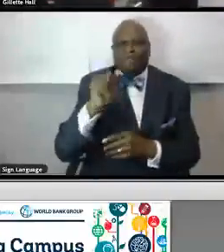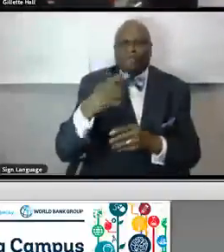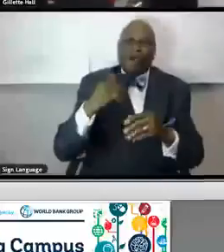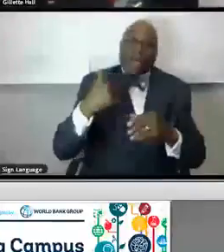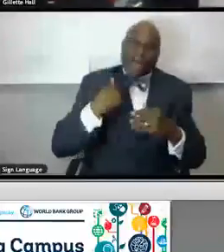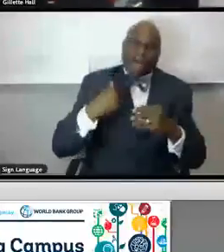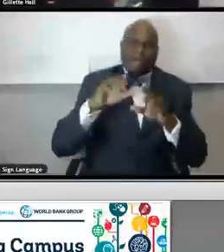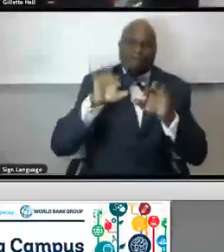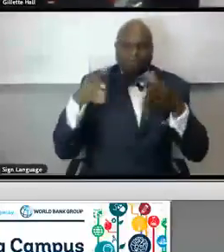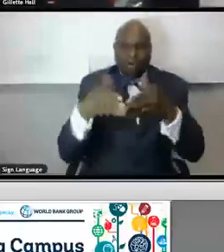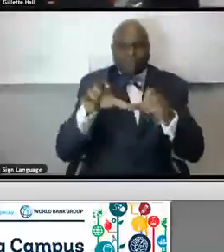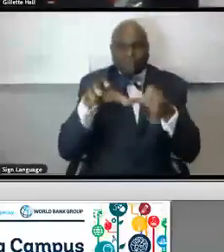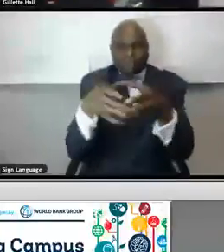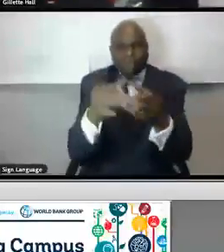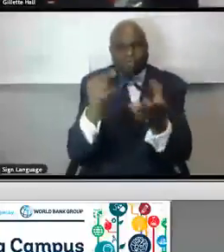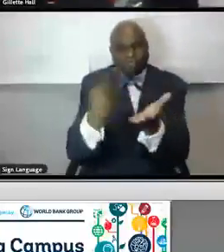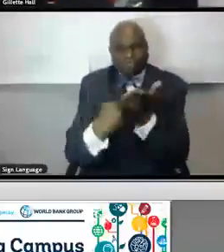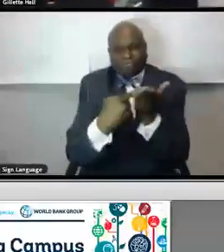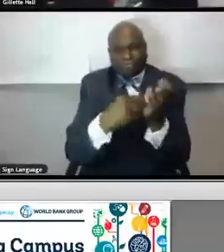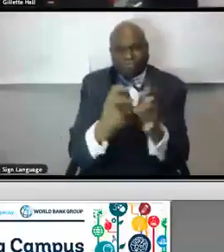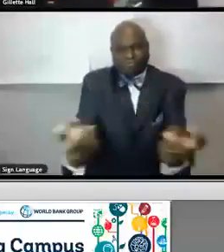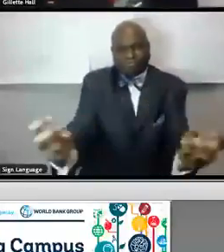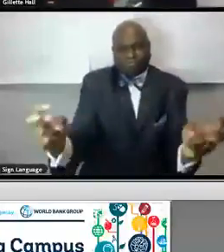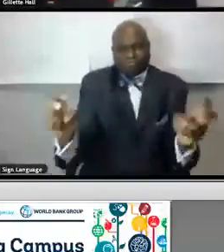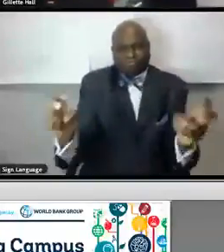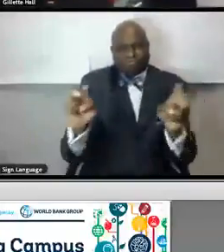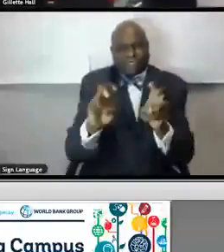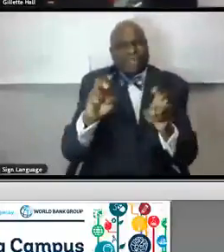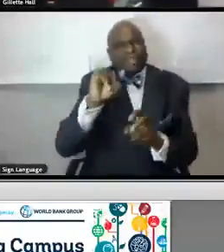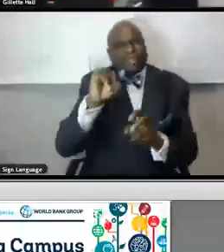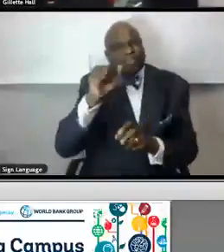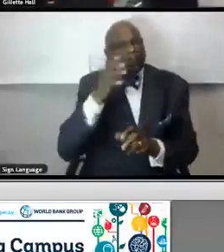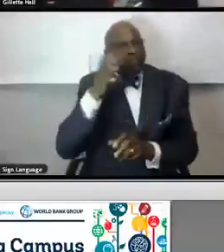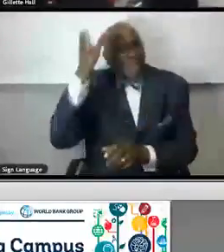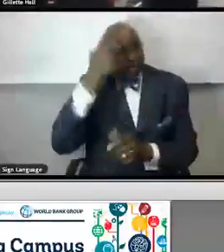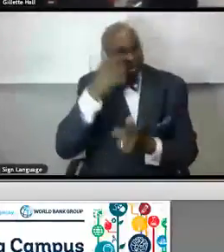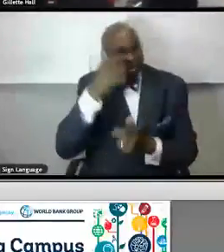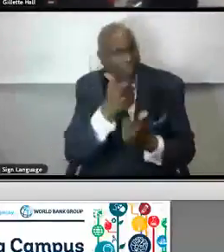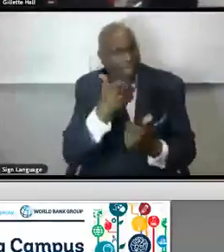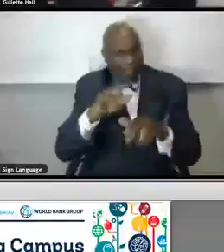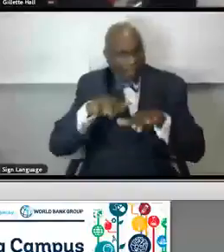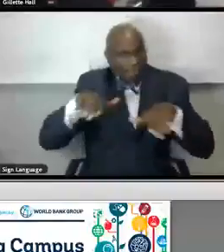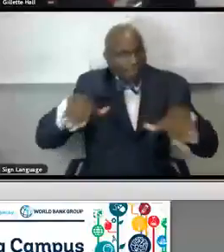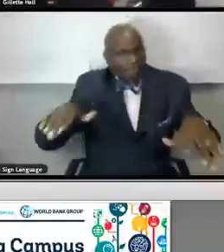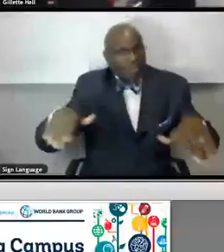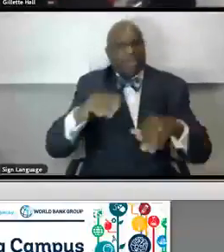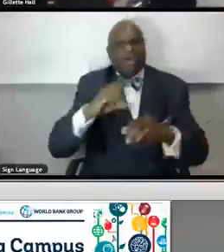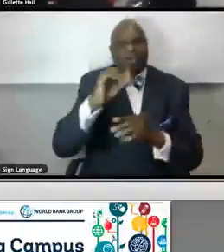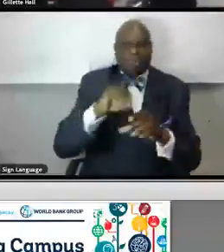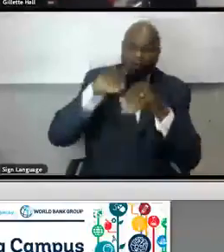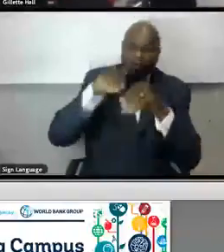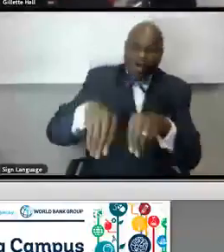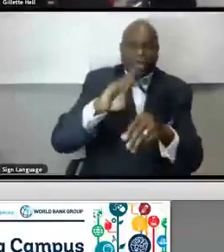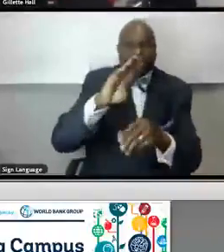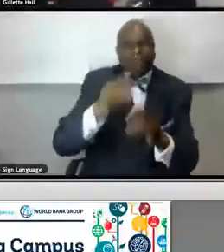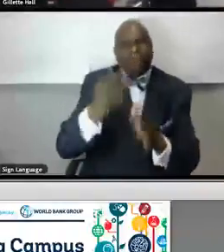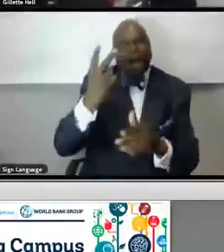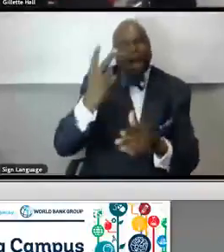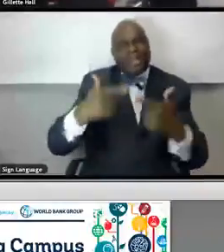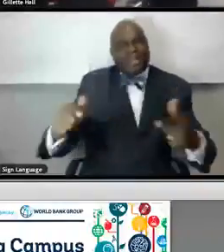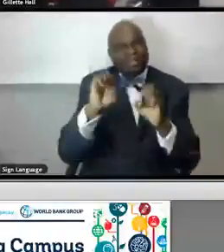groups, discussions on whether indigenous parents were interested in having their children enrolled in bilingual